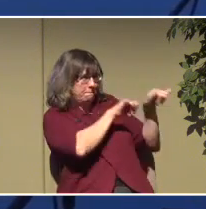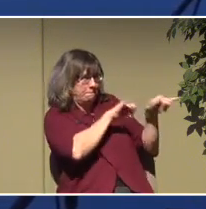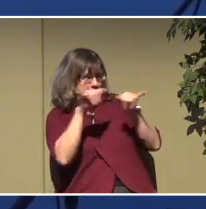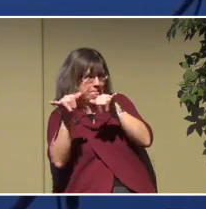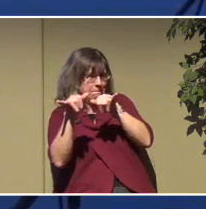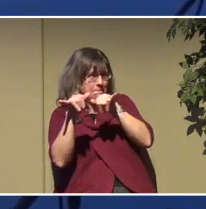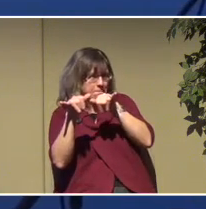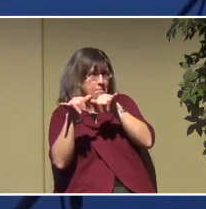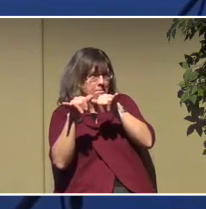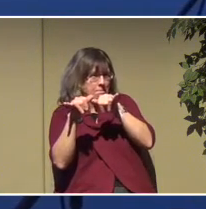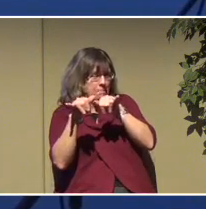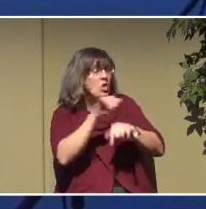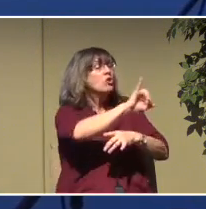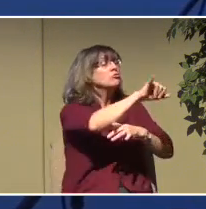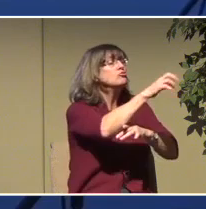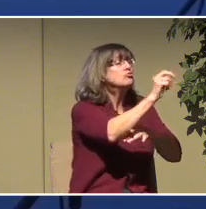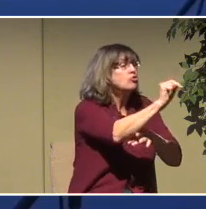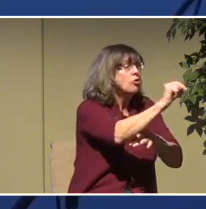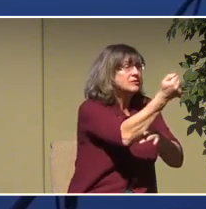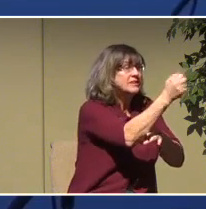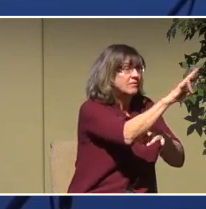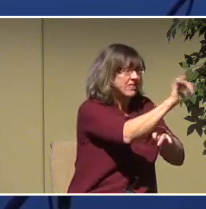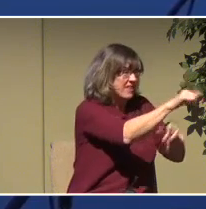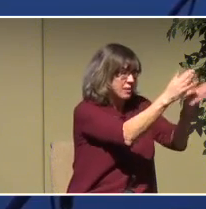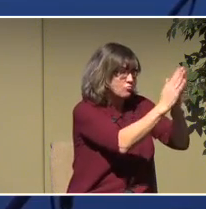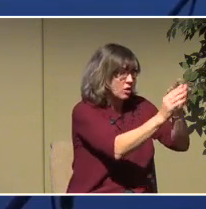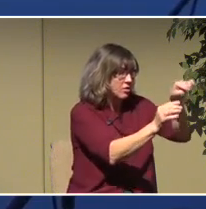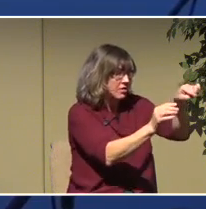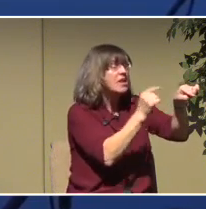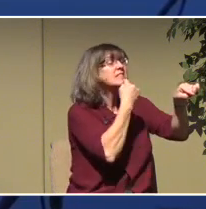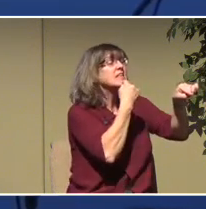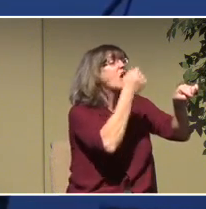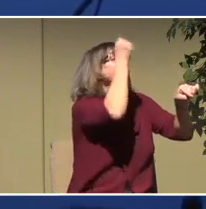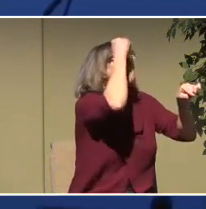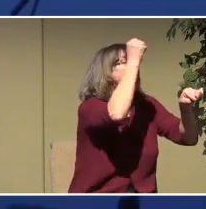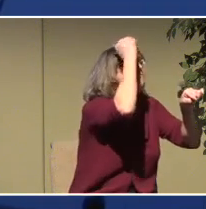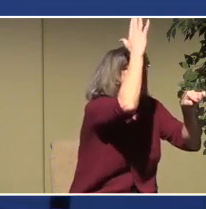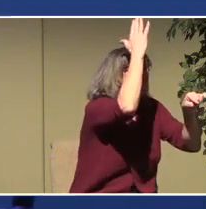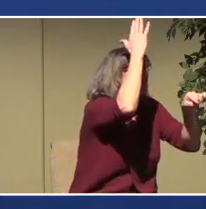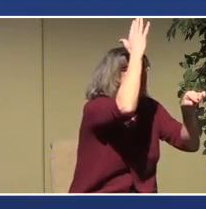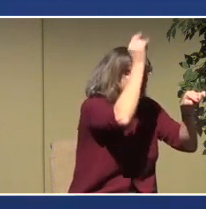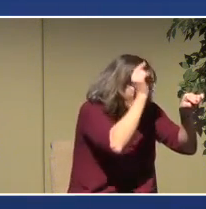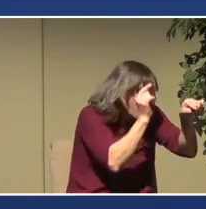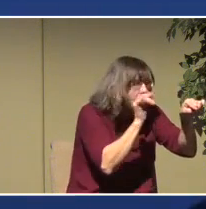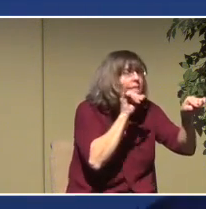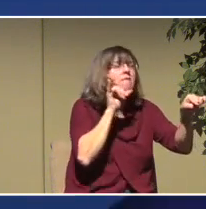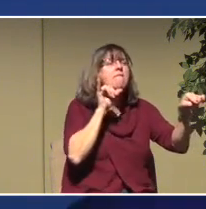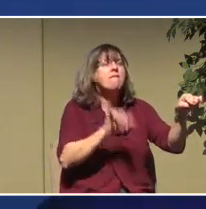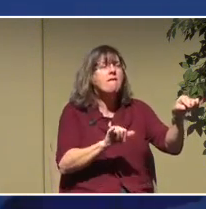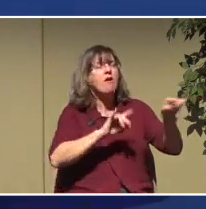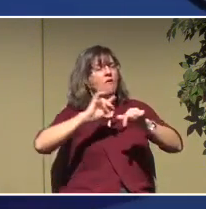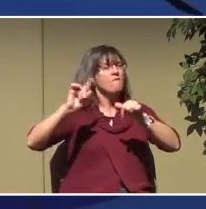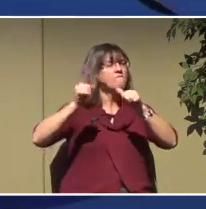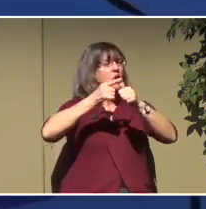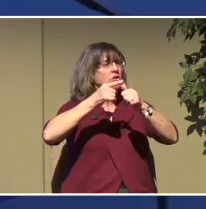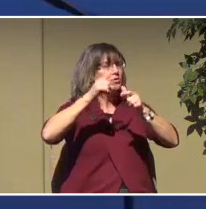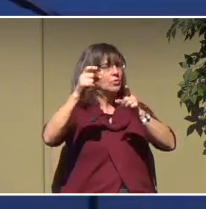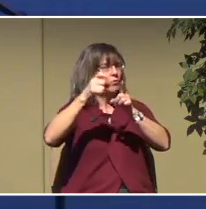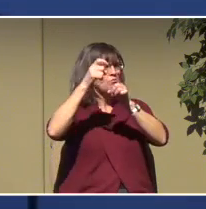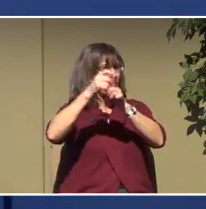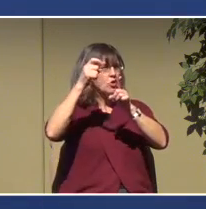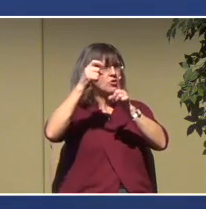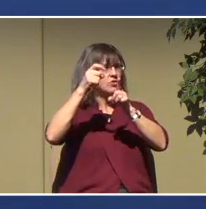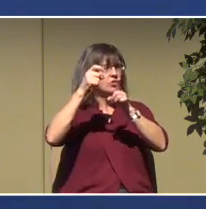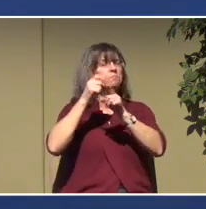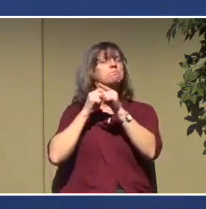First word of his prayer, Father. Now, in this prayer, it's interesting because it's not just Father. It is